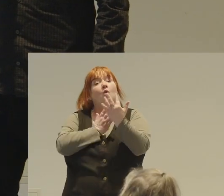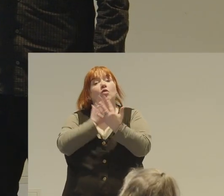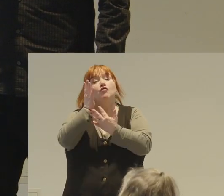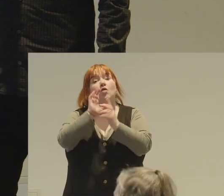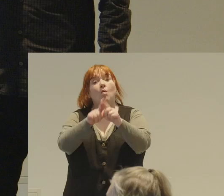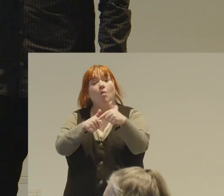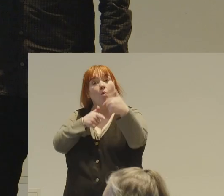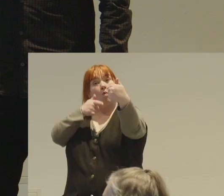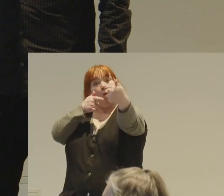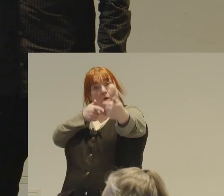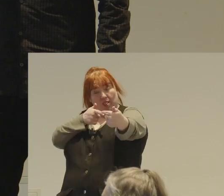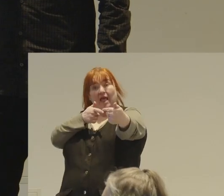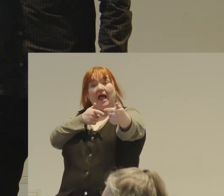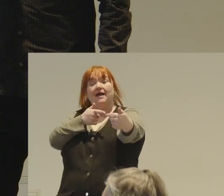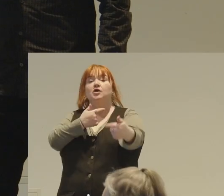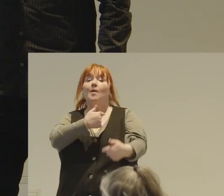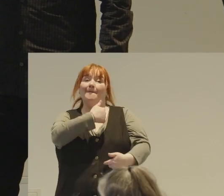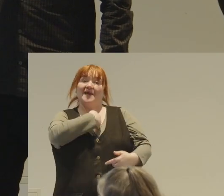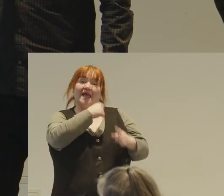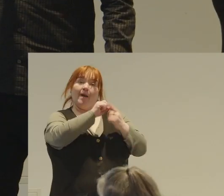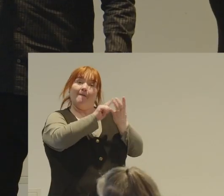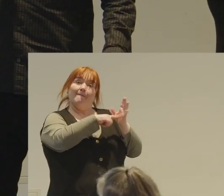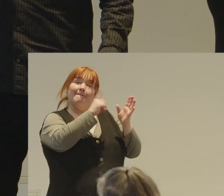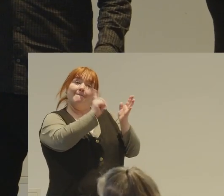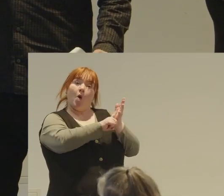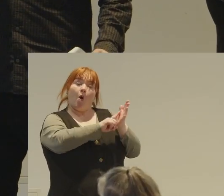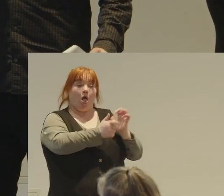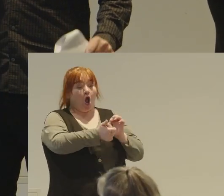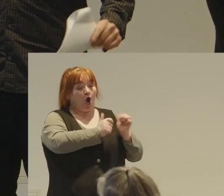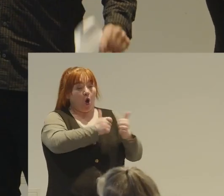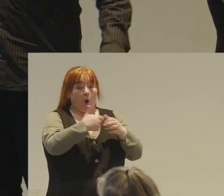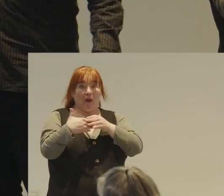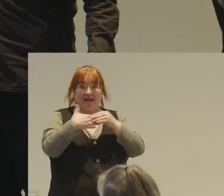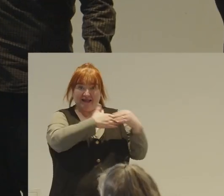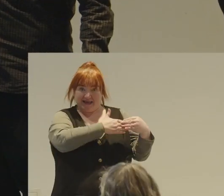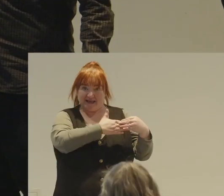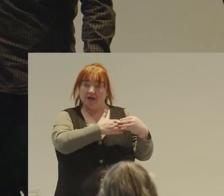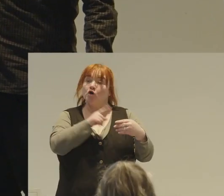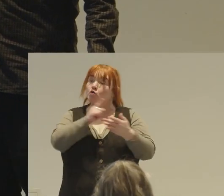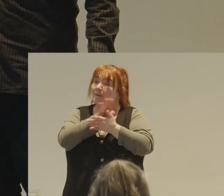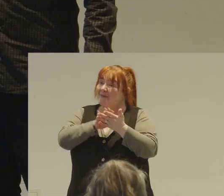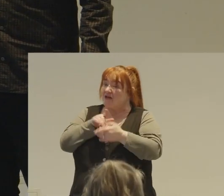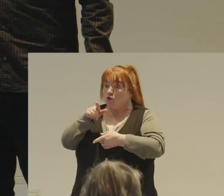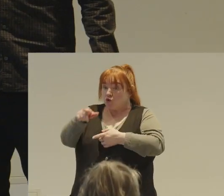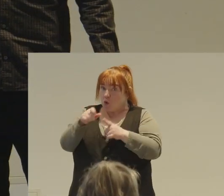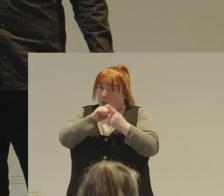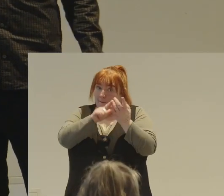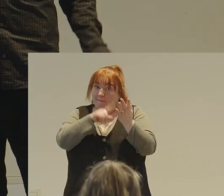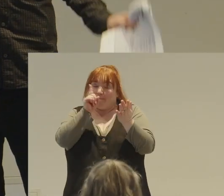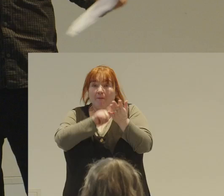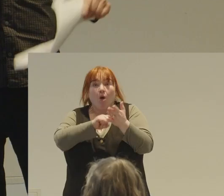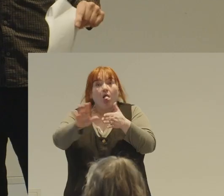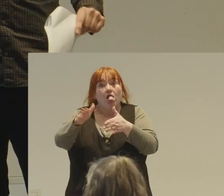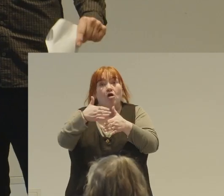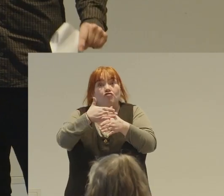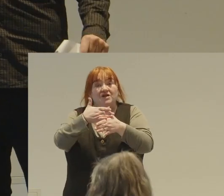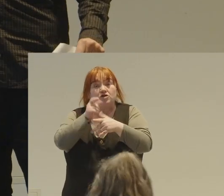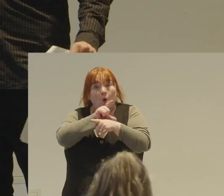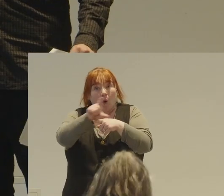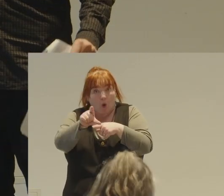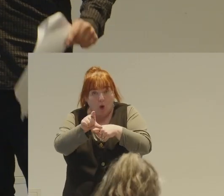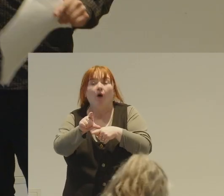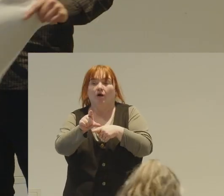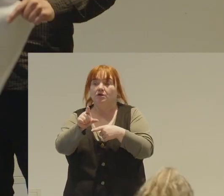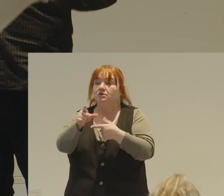Paul co-leading that online. And so you and Paul were on the original Transform Leadership Programme, and then everything we learned on